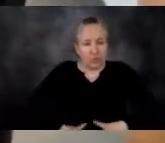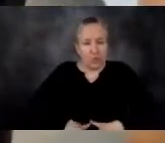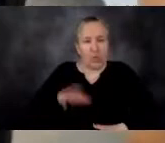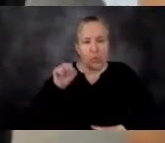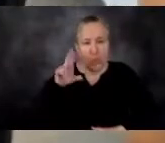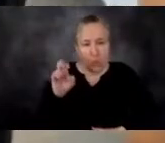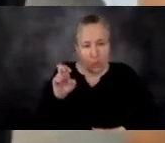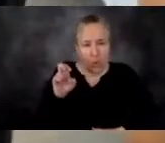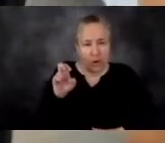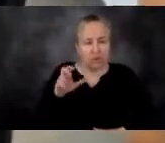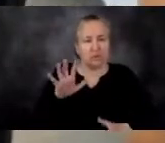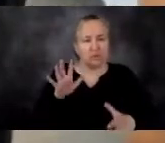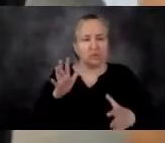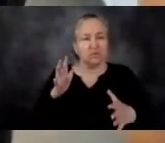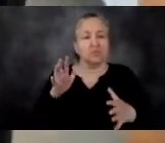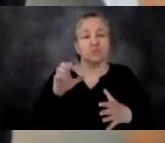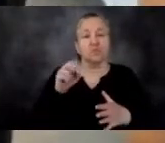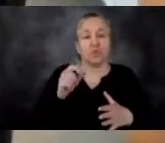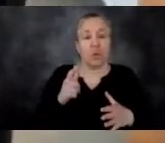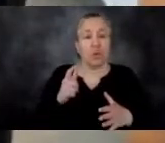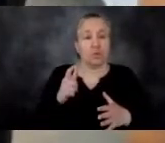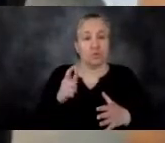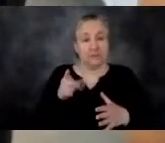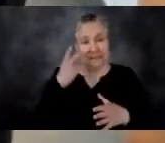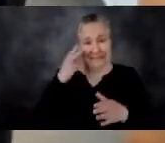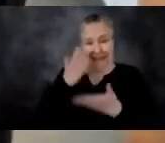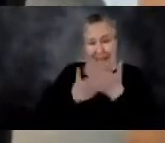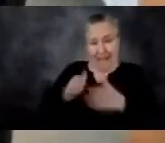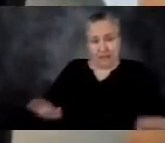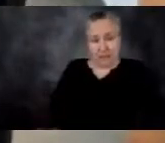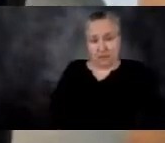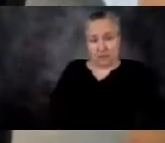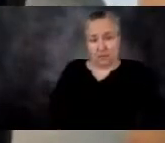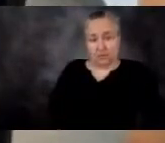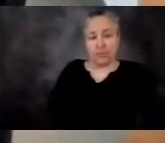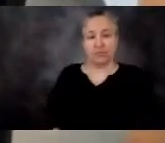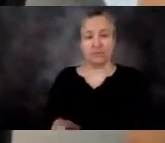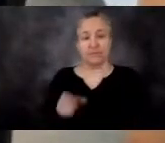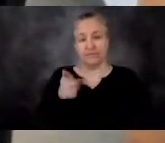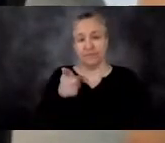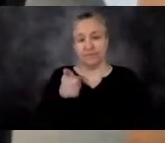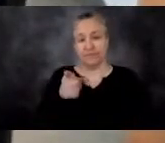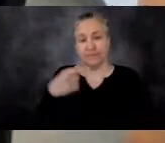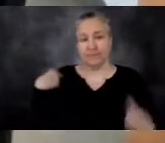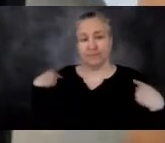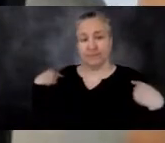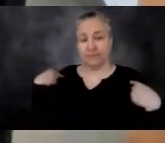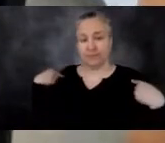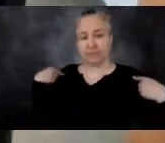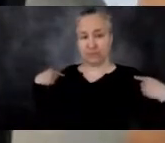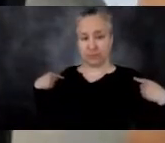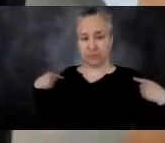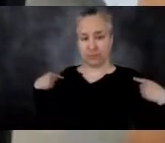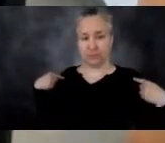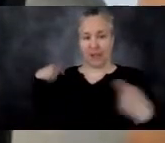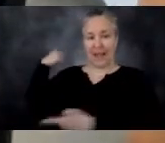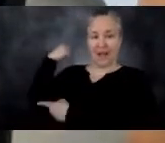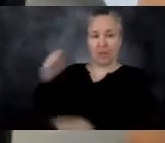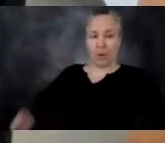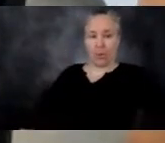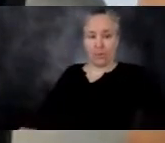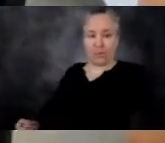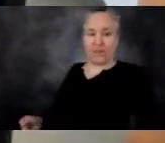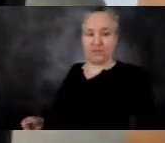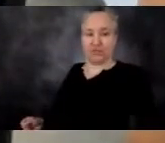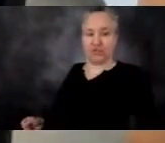having to go too far. So I'm gonna place my hands right beside my hips. And all I'm gonna do is I'm gonna pinch my elbows together, pulling my shoulder blades